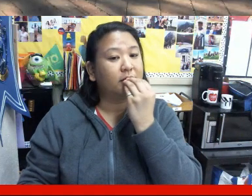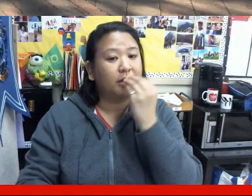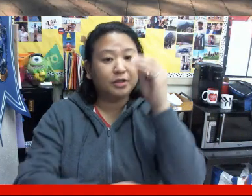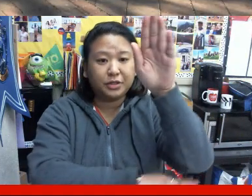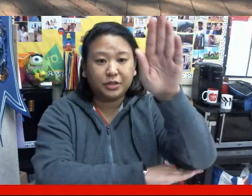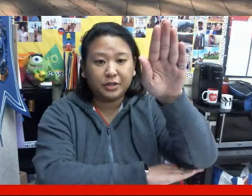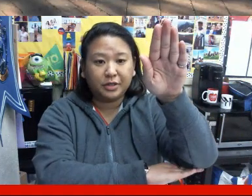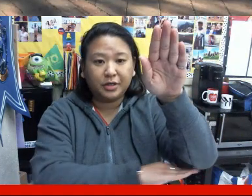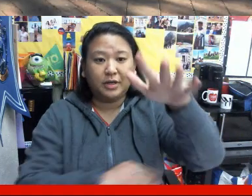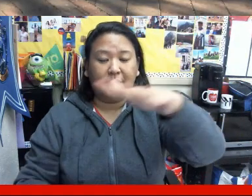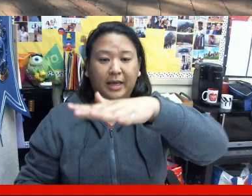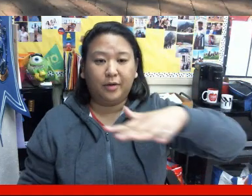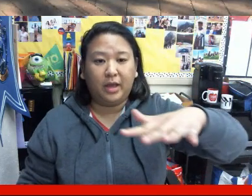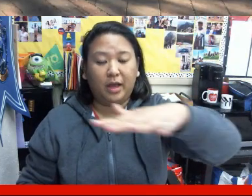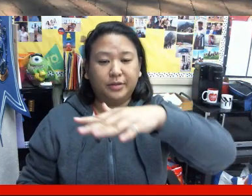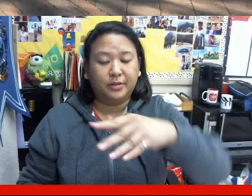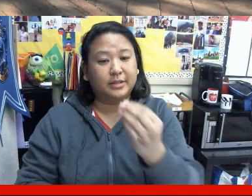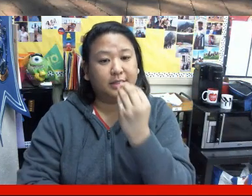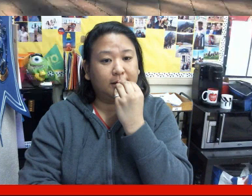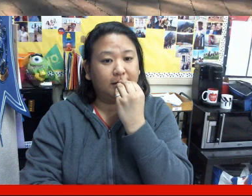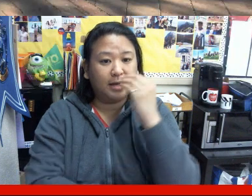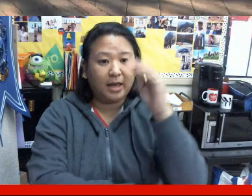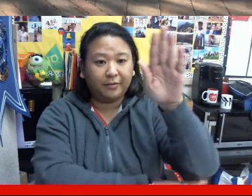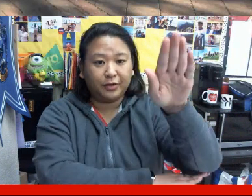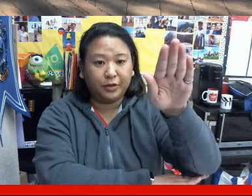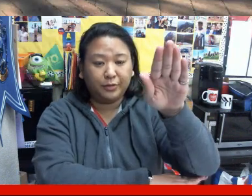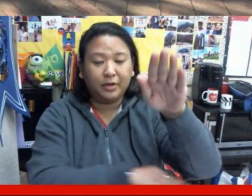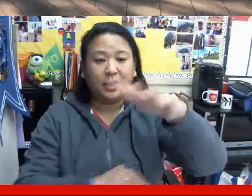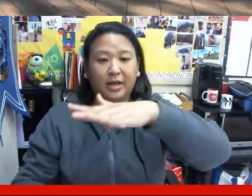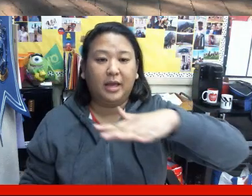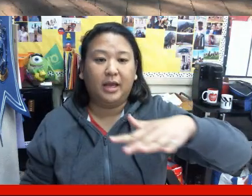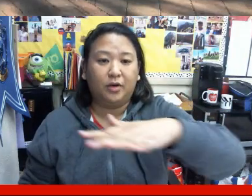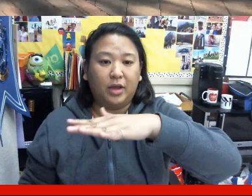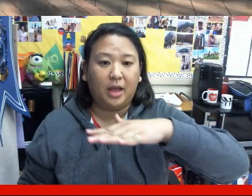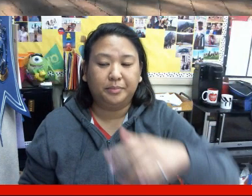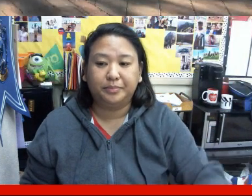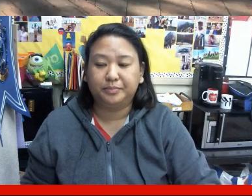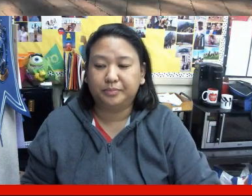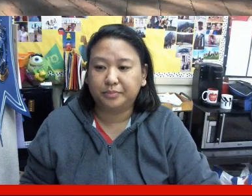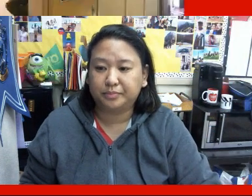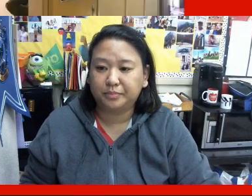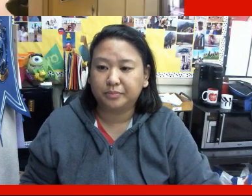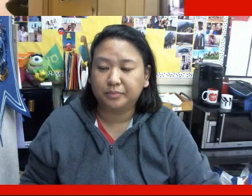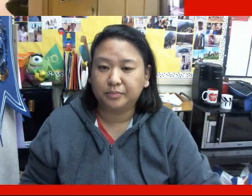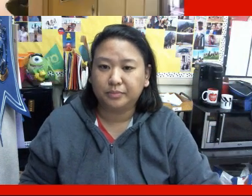The lunch area, so it's eat afternoon area.